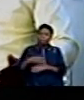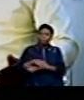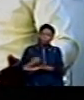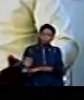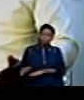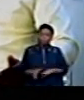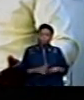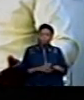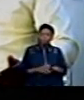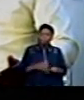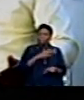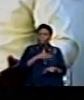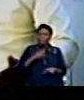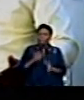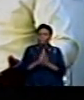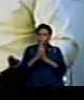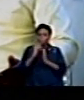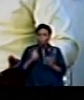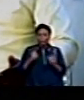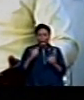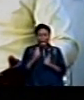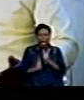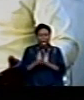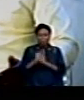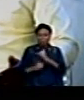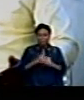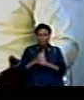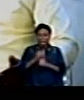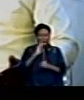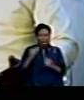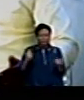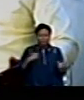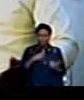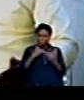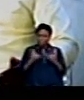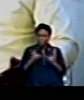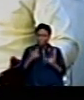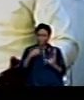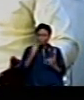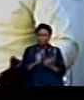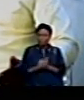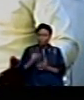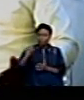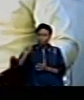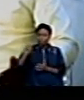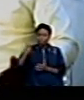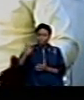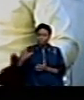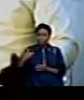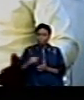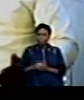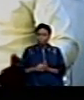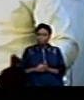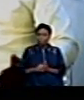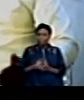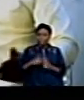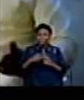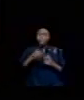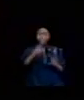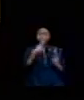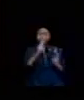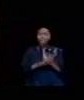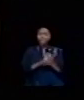on, moving on, anywhere you have sent us in Jesus' name. And we'll pray, Lord, that whatever it is in us that